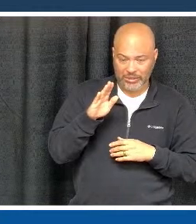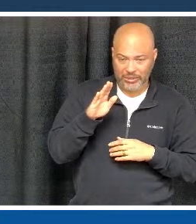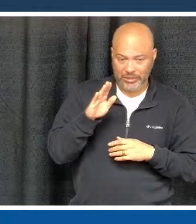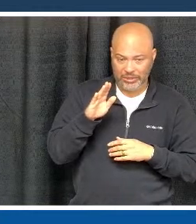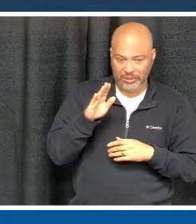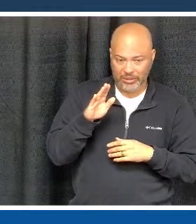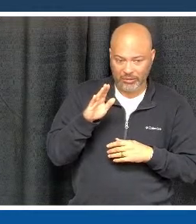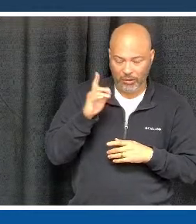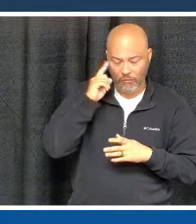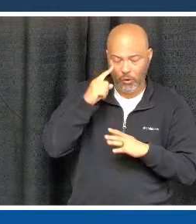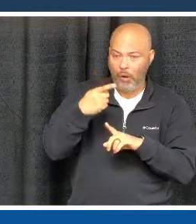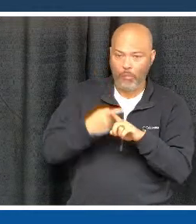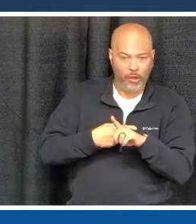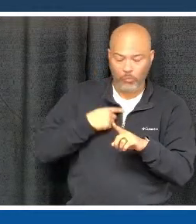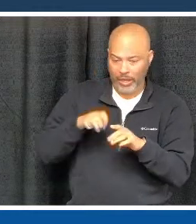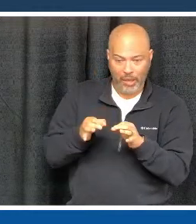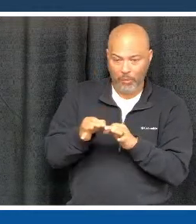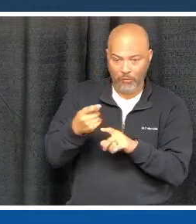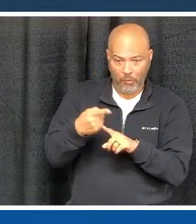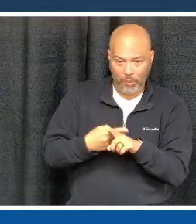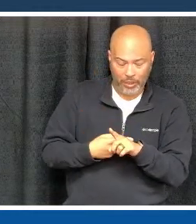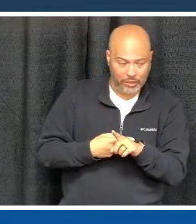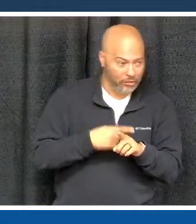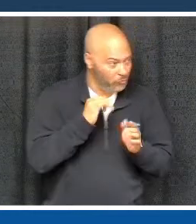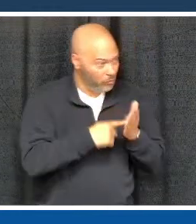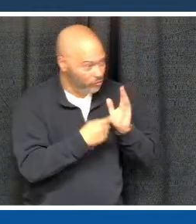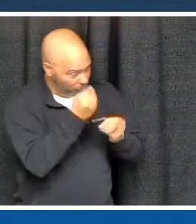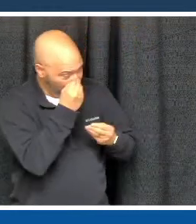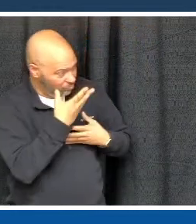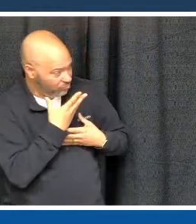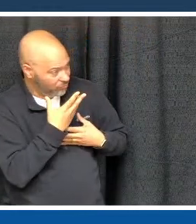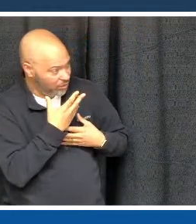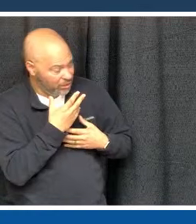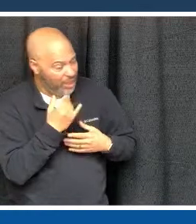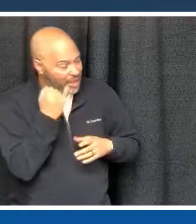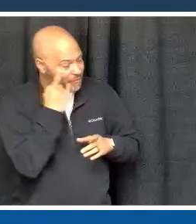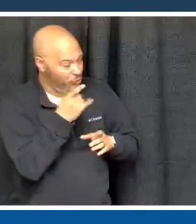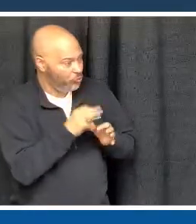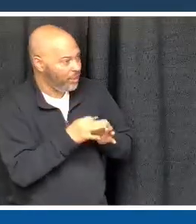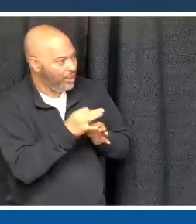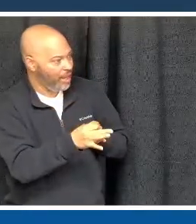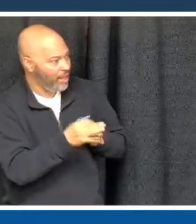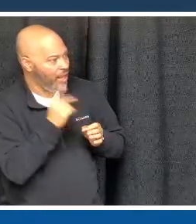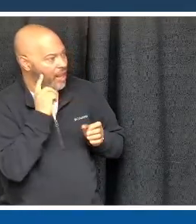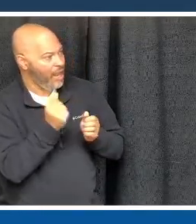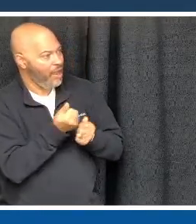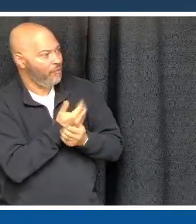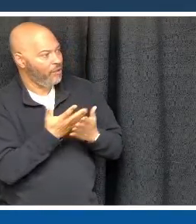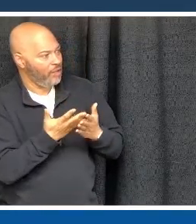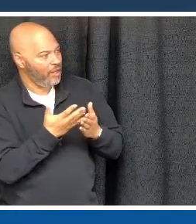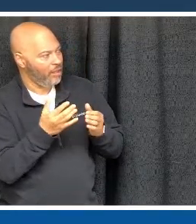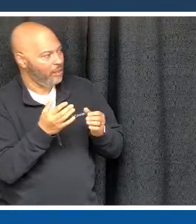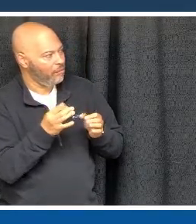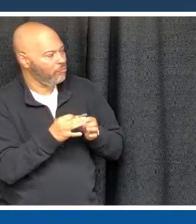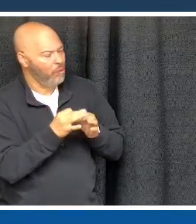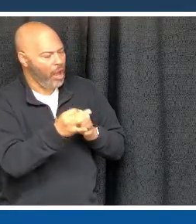So if, for a month, we can't postpone. Is that what you're saying? well, if you delay it, it pushes everything ahead. Well, I know that. on the- Yeah, I right.